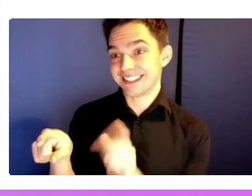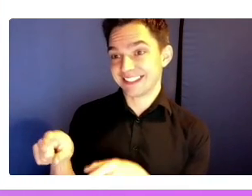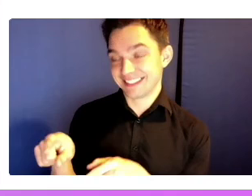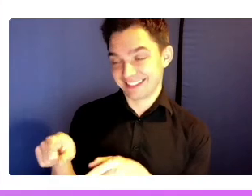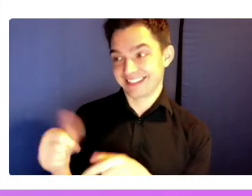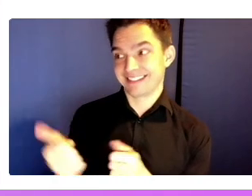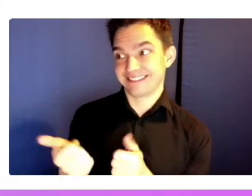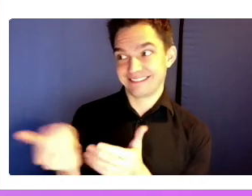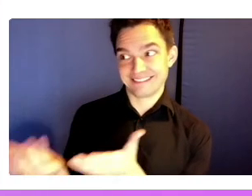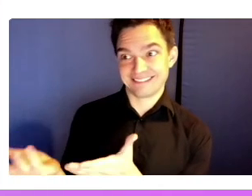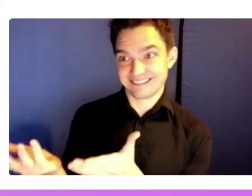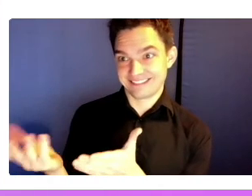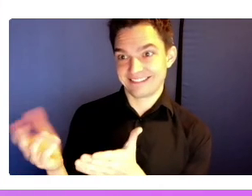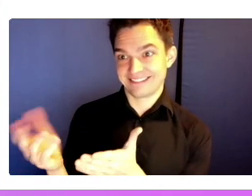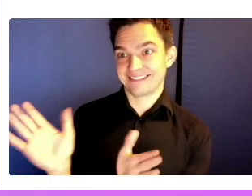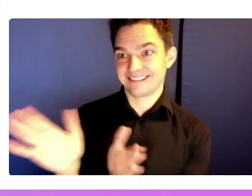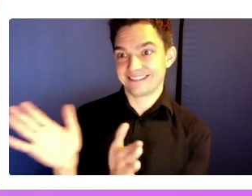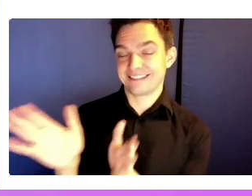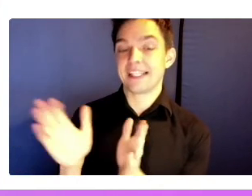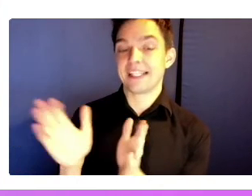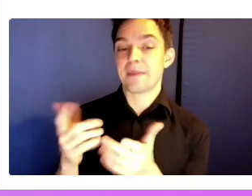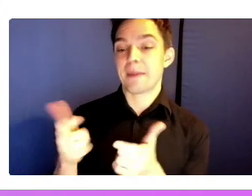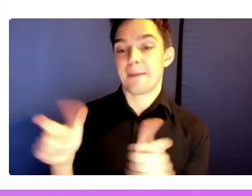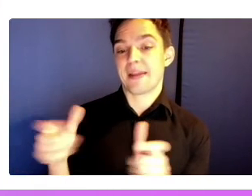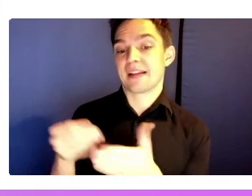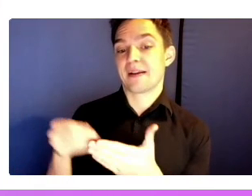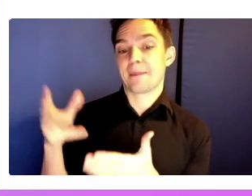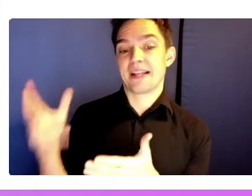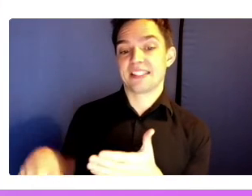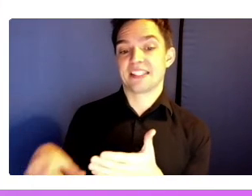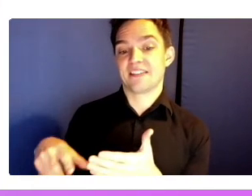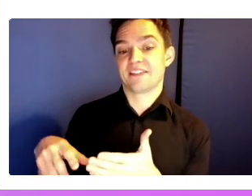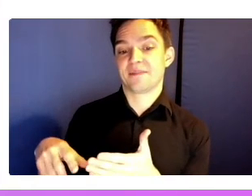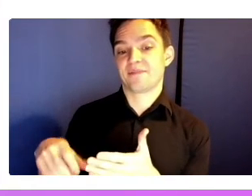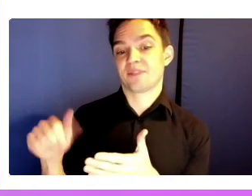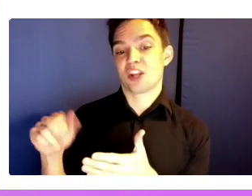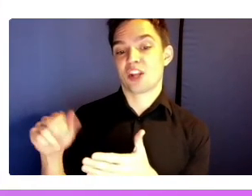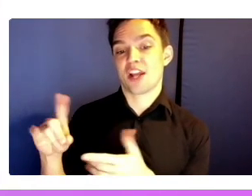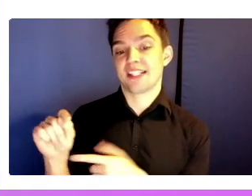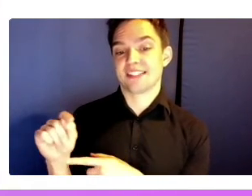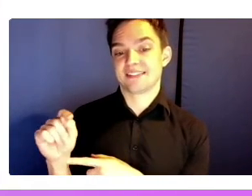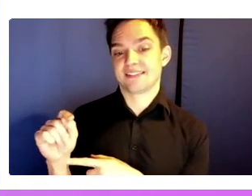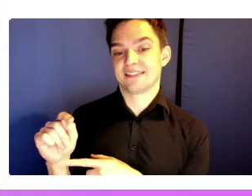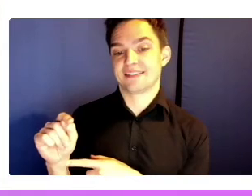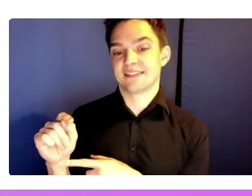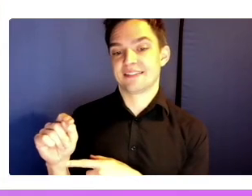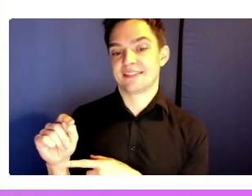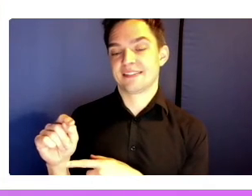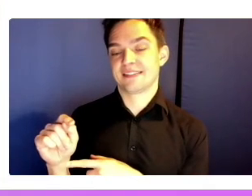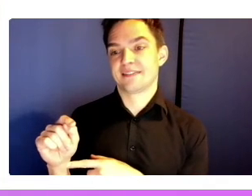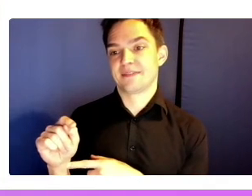to do this, perhaps a big expensive audit, and be presented with this proverbial elephant.